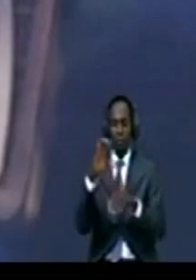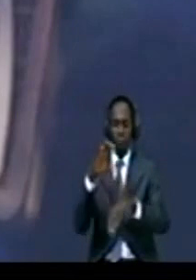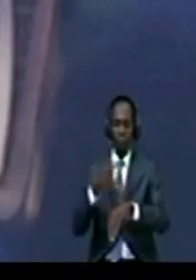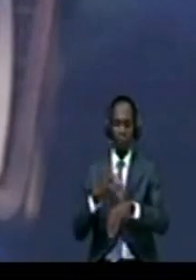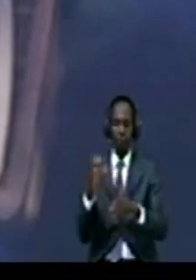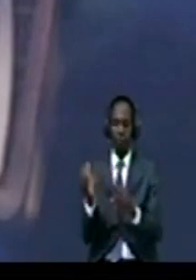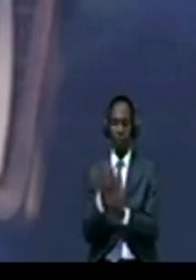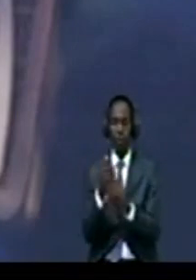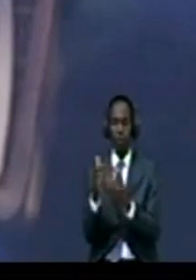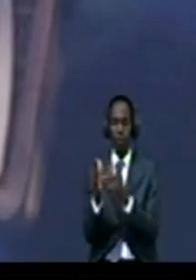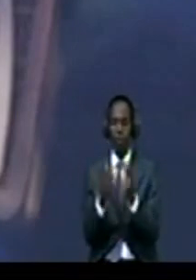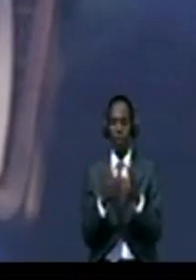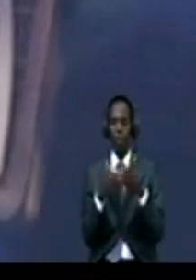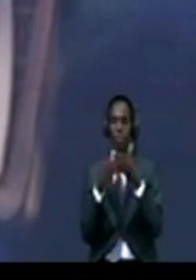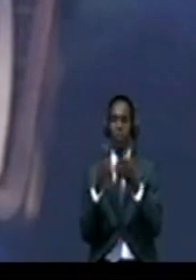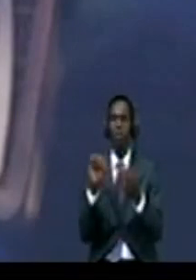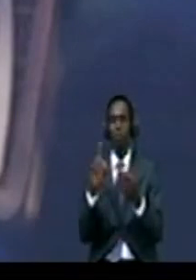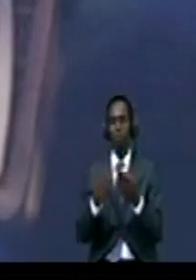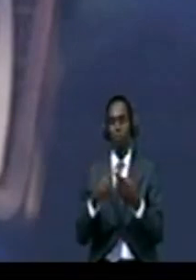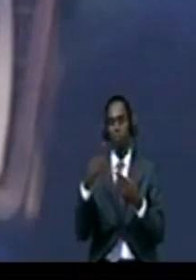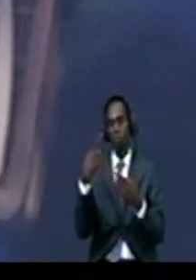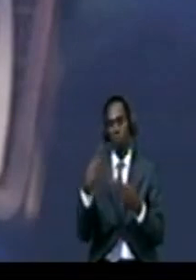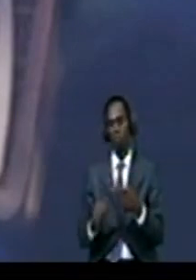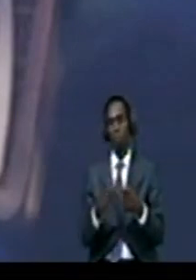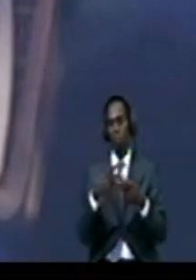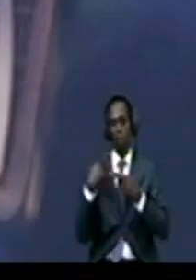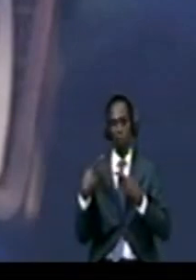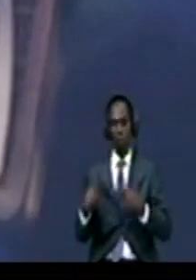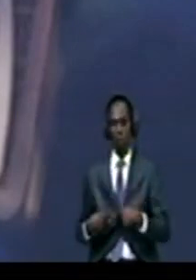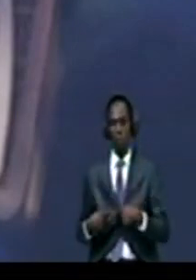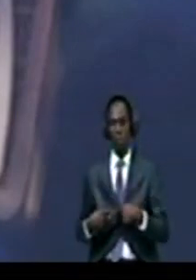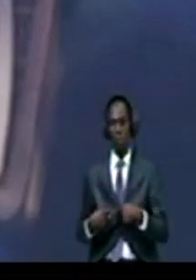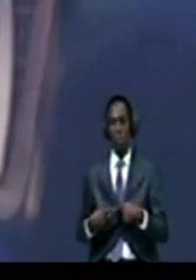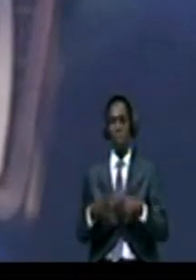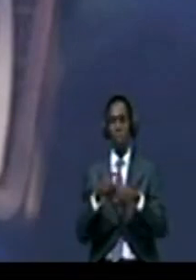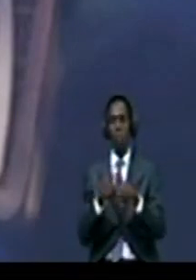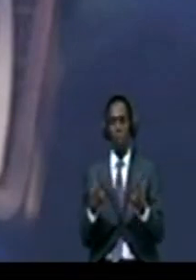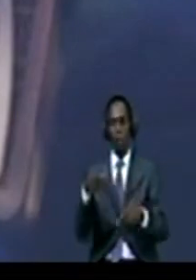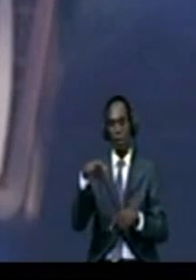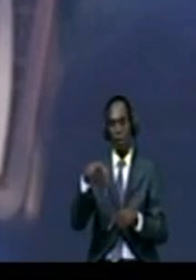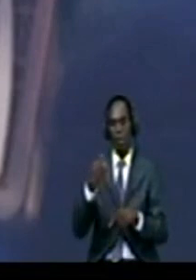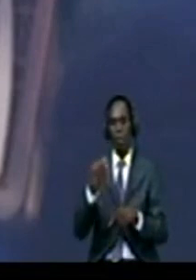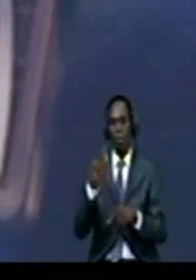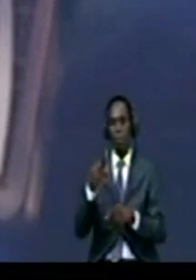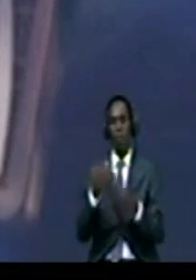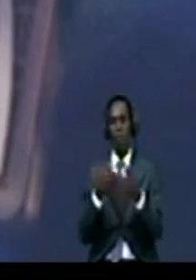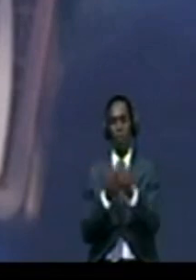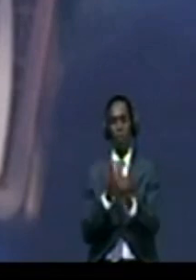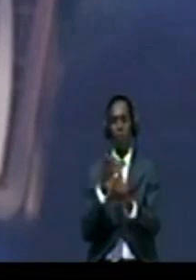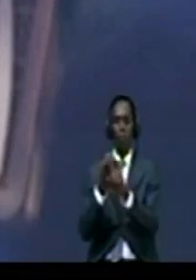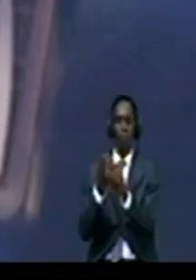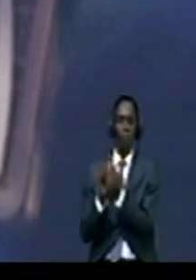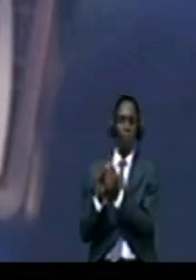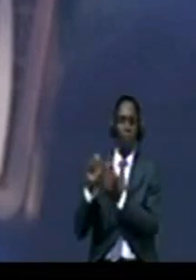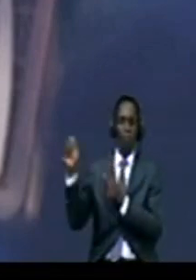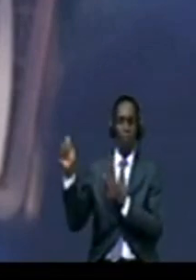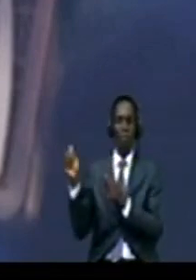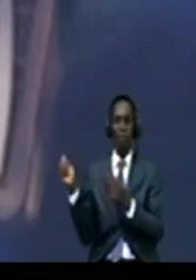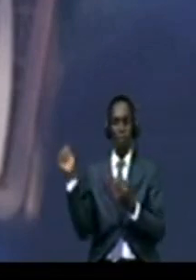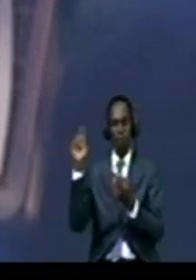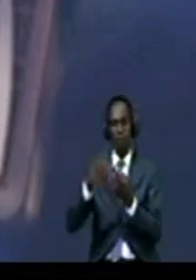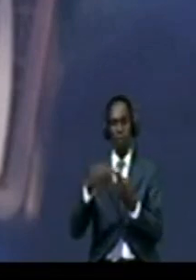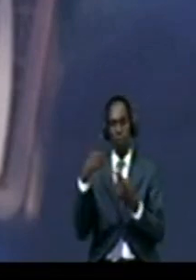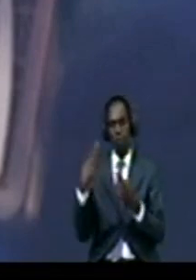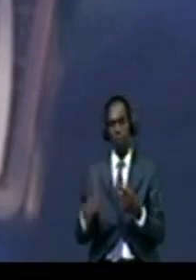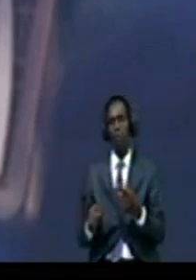high priest, where the scribes and the elders were assembled. But Peter followed him afar off, unto the high priest's palace, and went